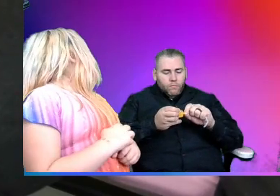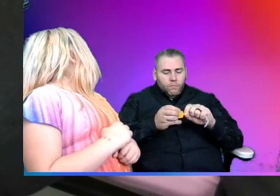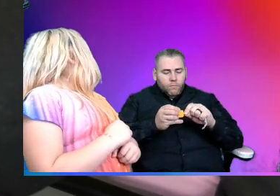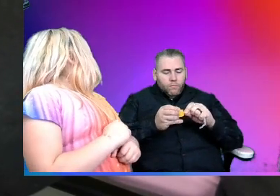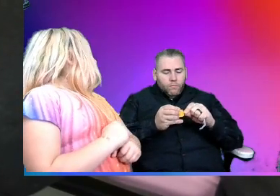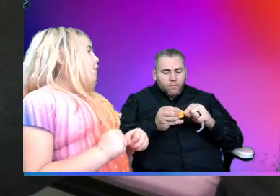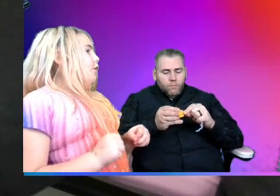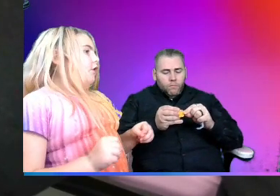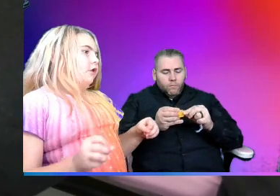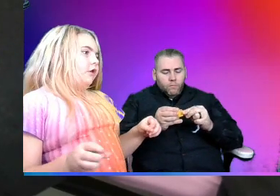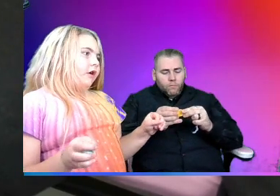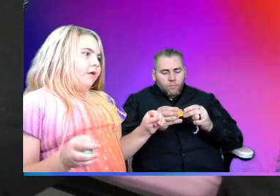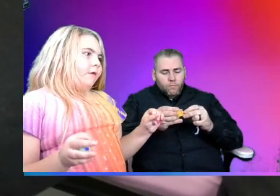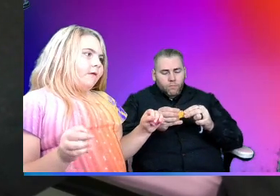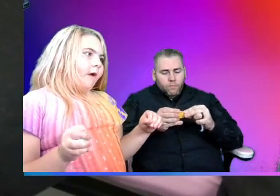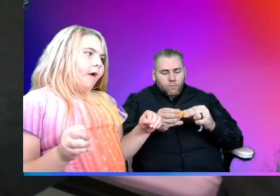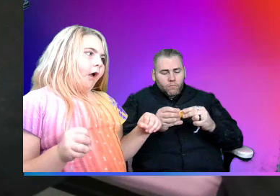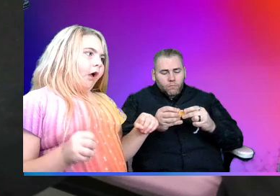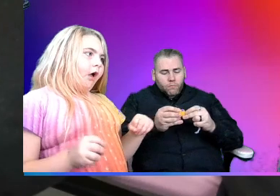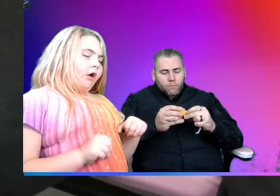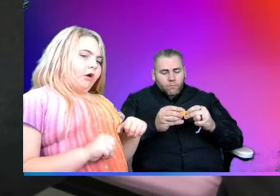this.